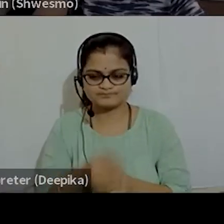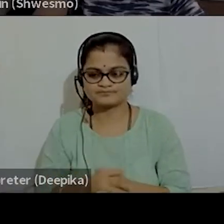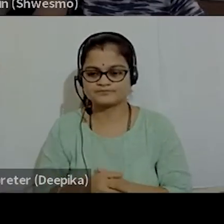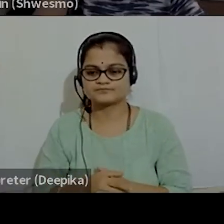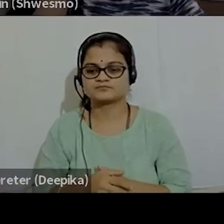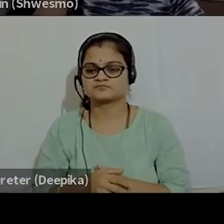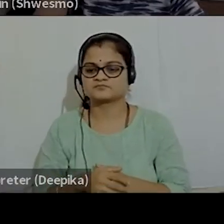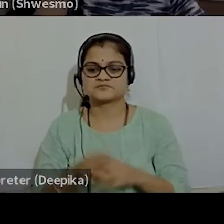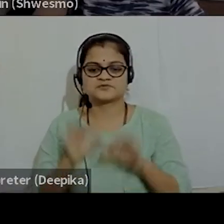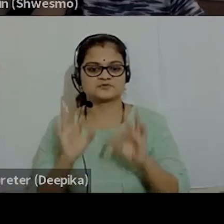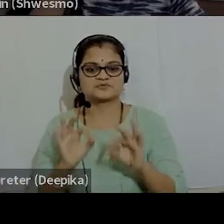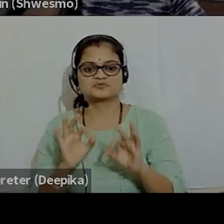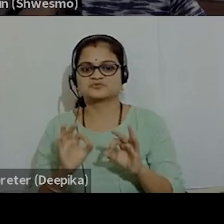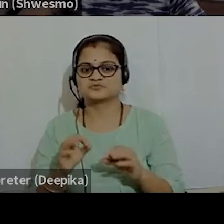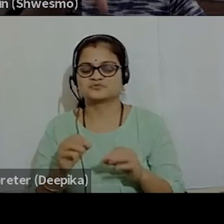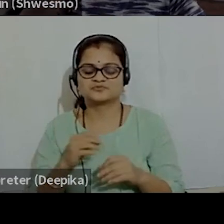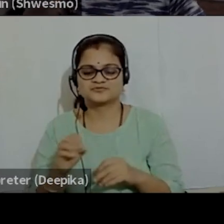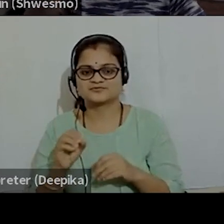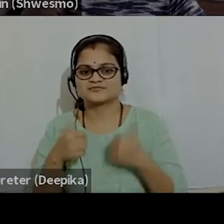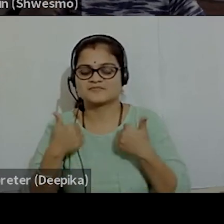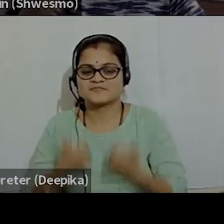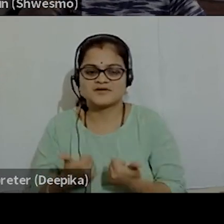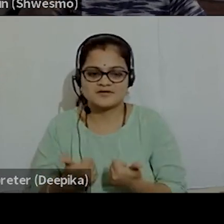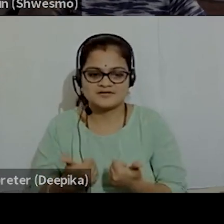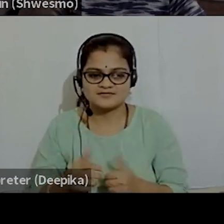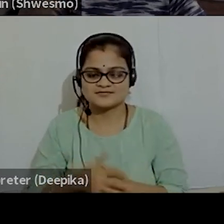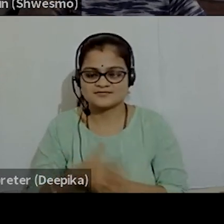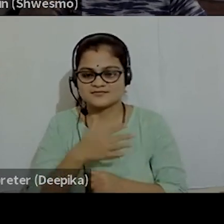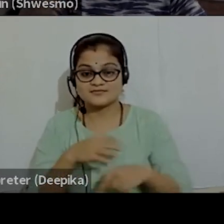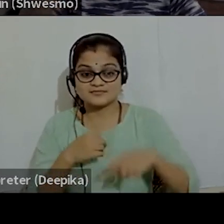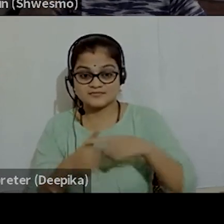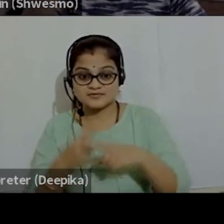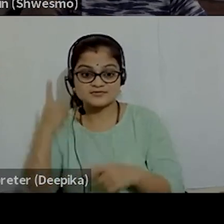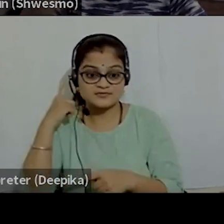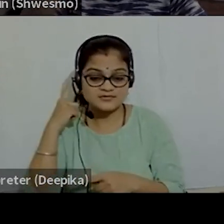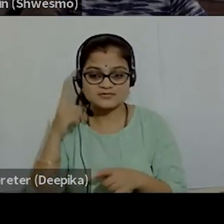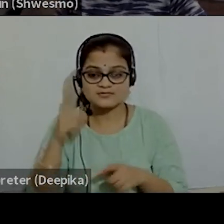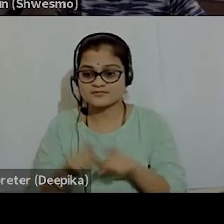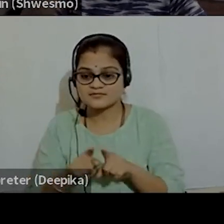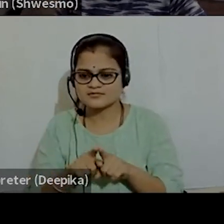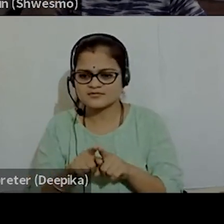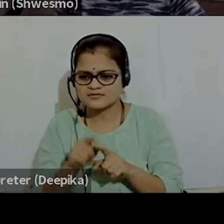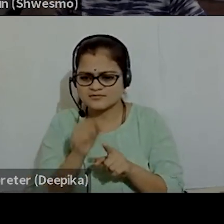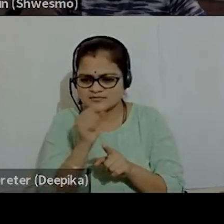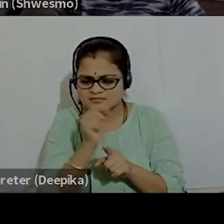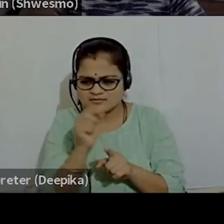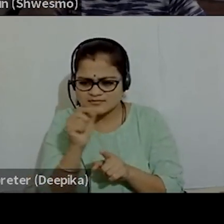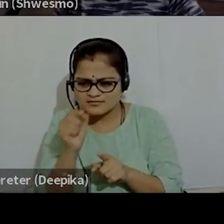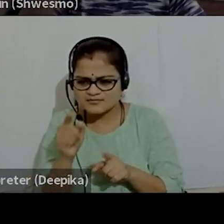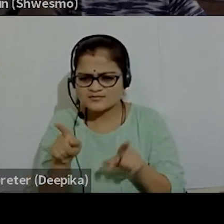Amazing. I love how you got into these little loops that sound so like intricate and almost